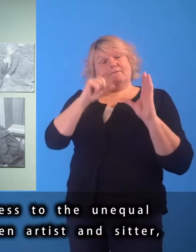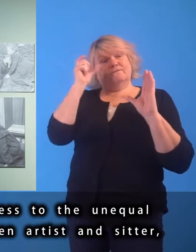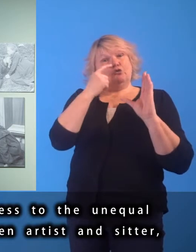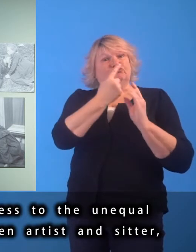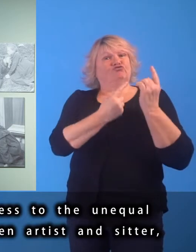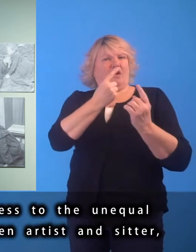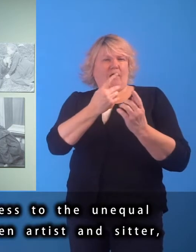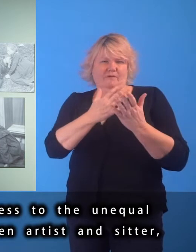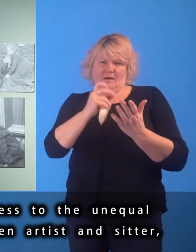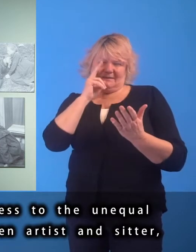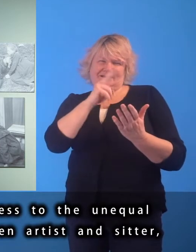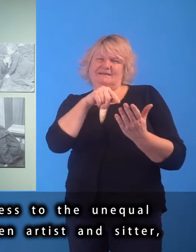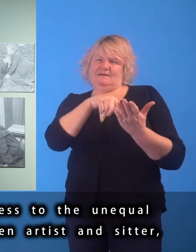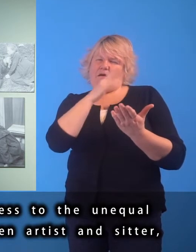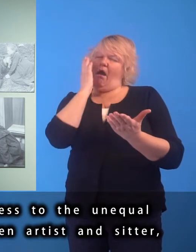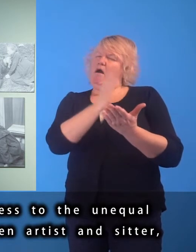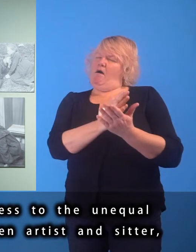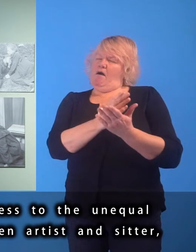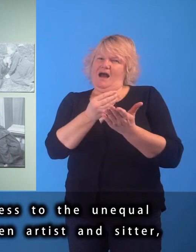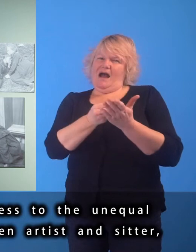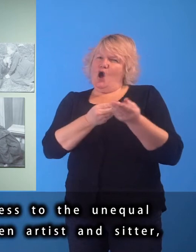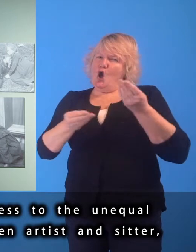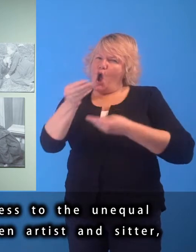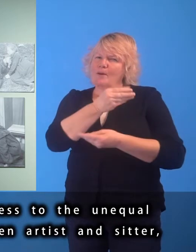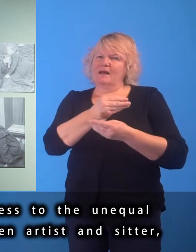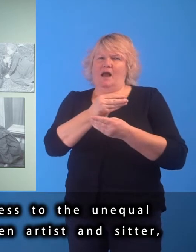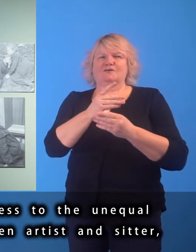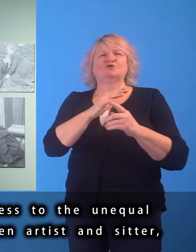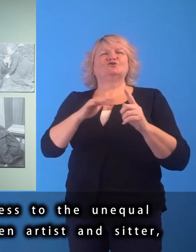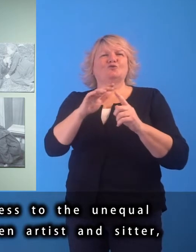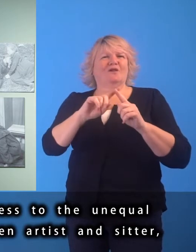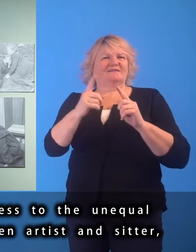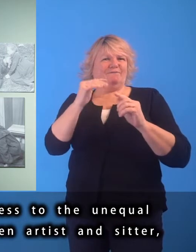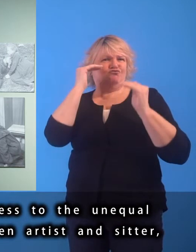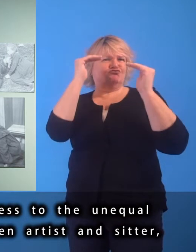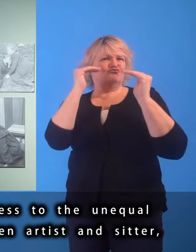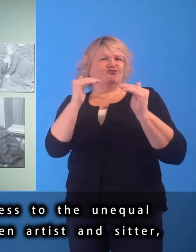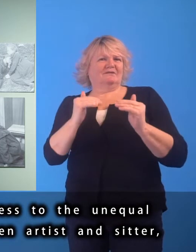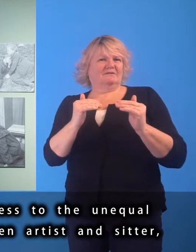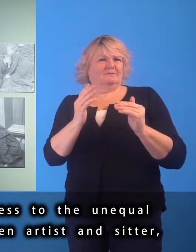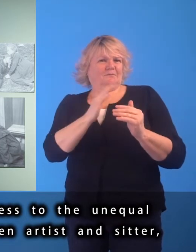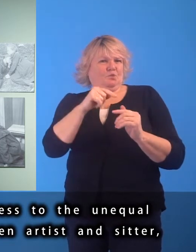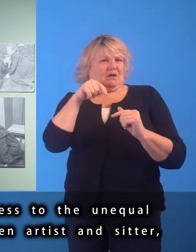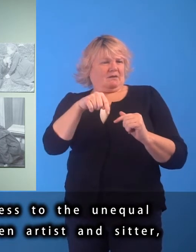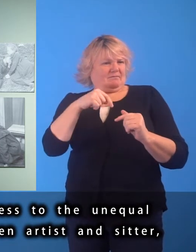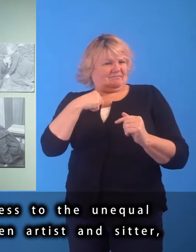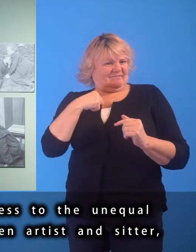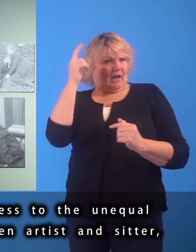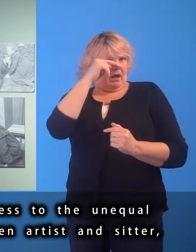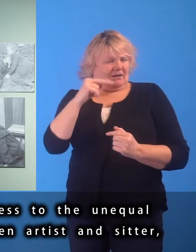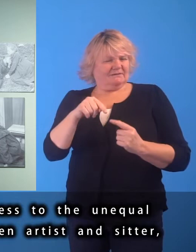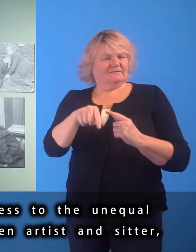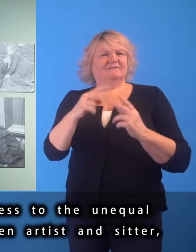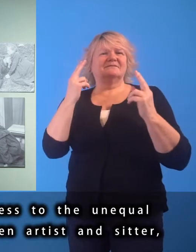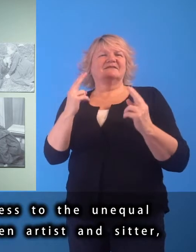The photos themselves bear witness to the unequal economic and social divide between